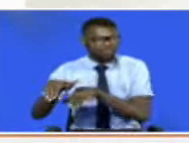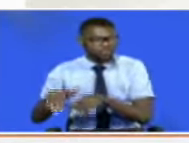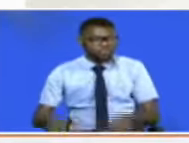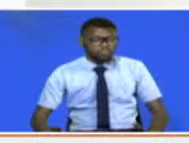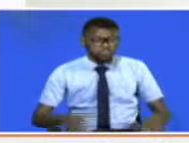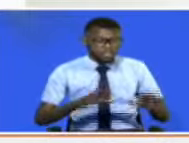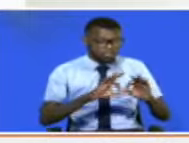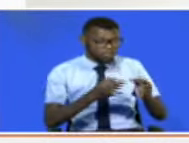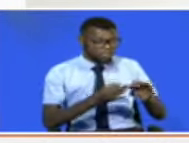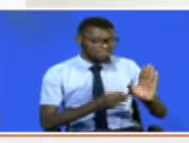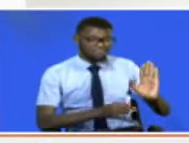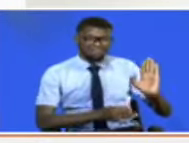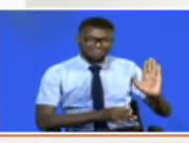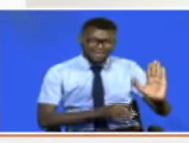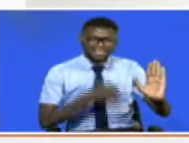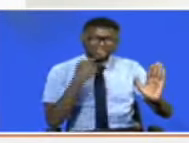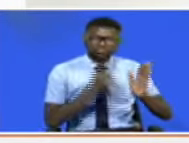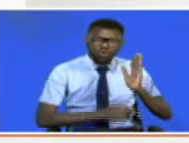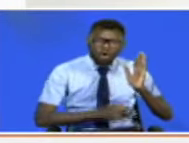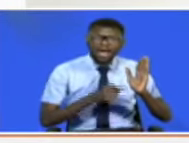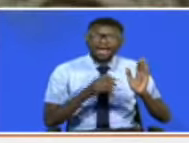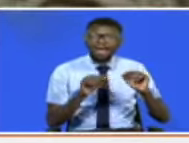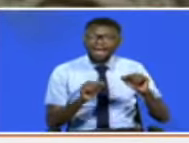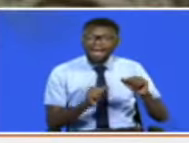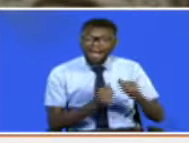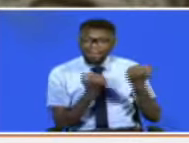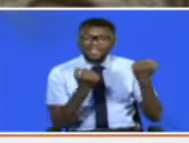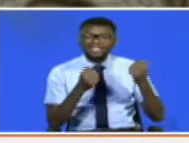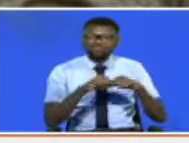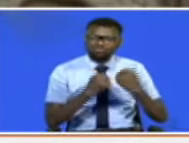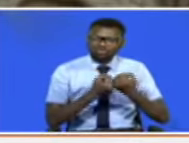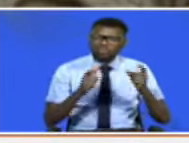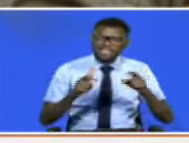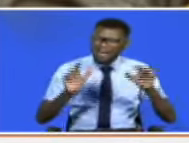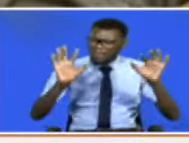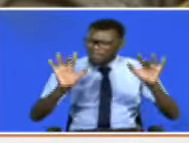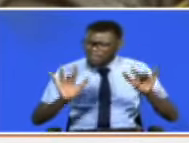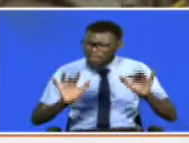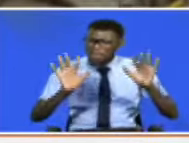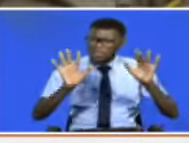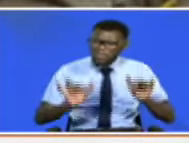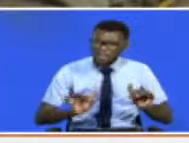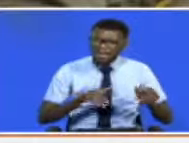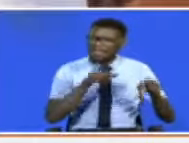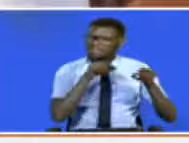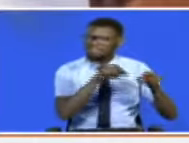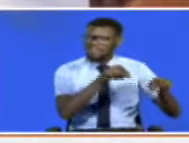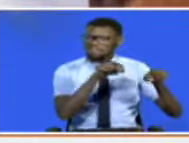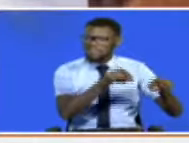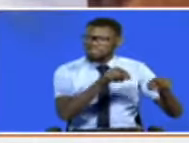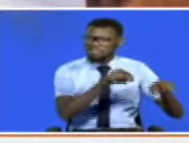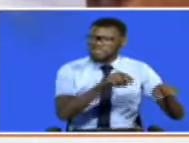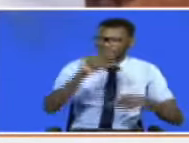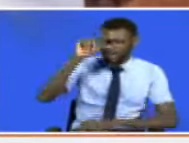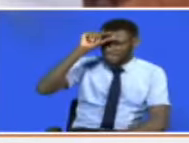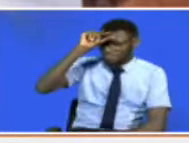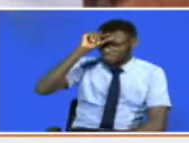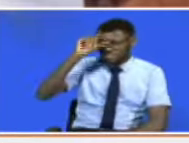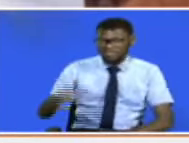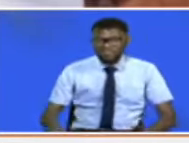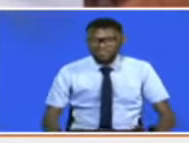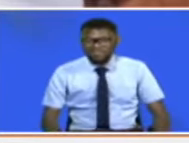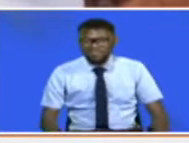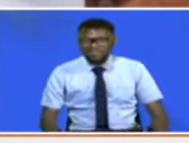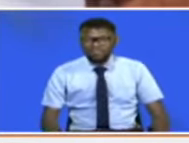could be because of the post he made online and previous incidents of him criticizing the government. If they cannot operate within